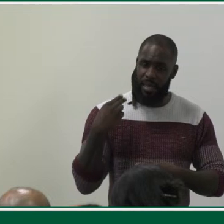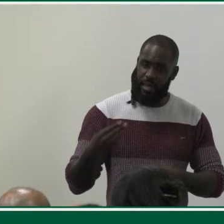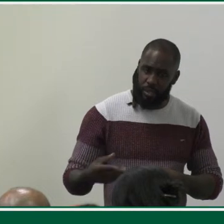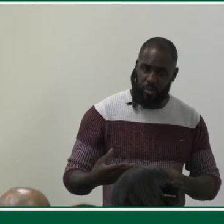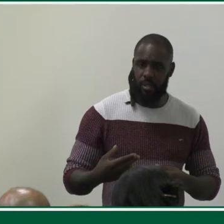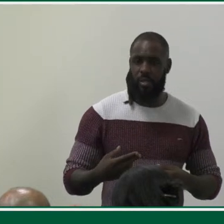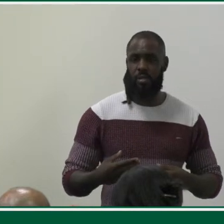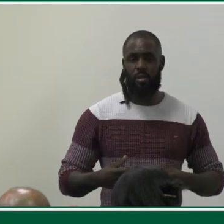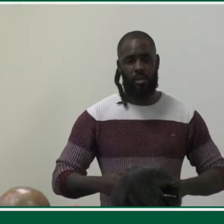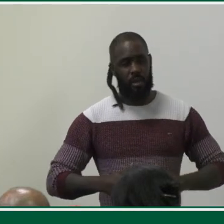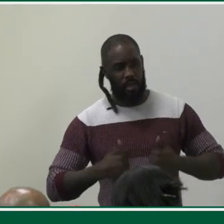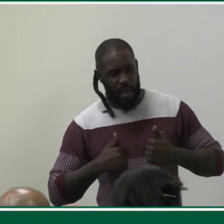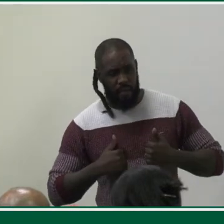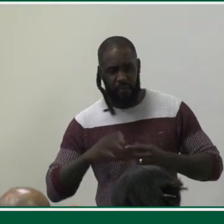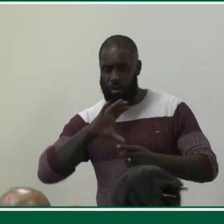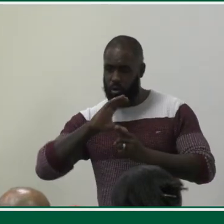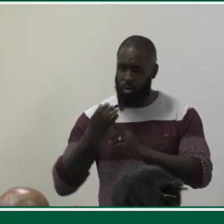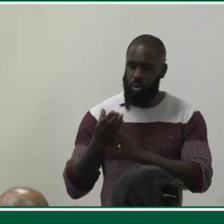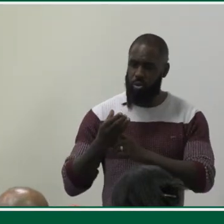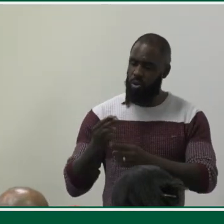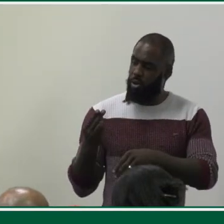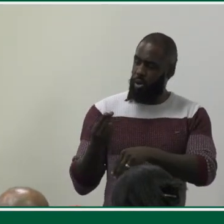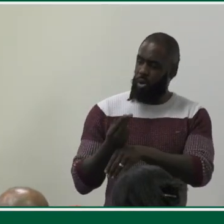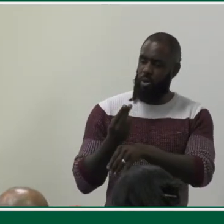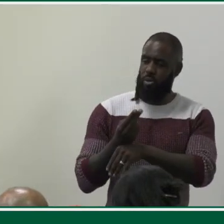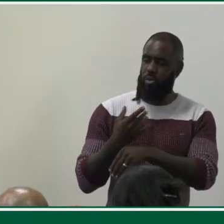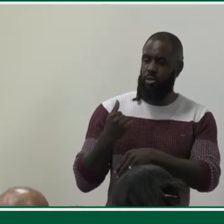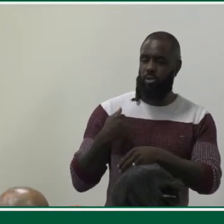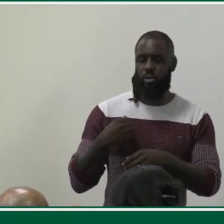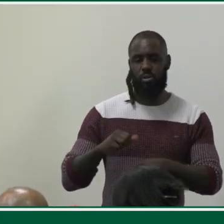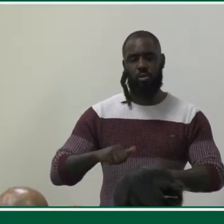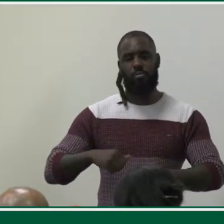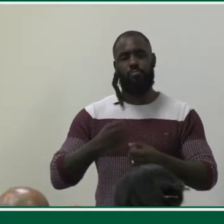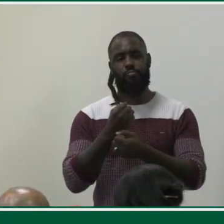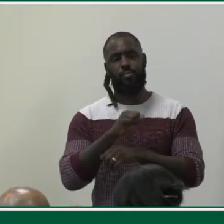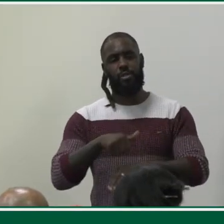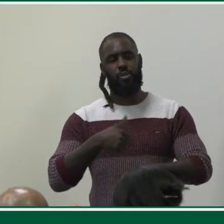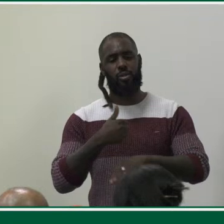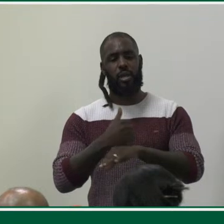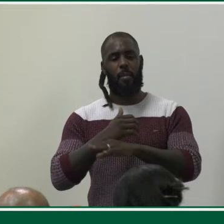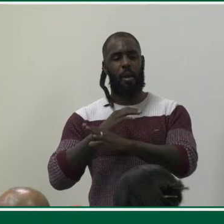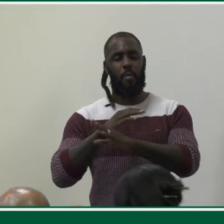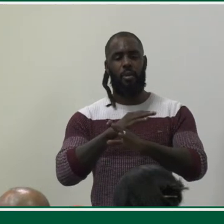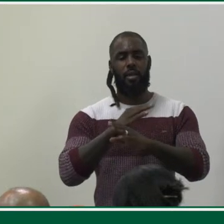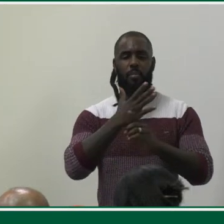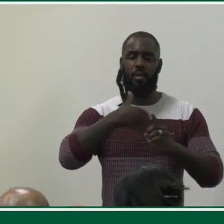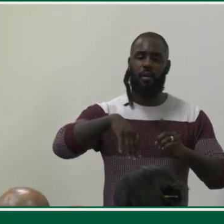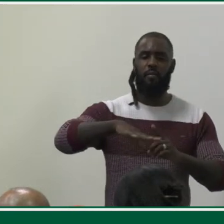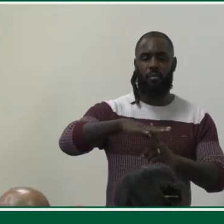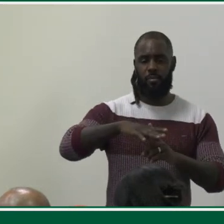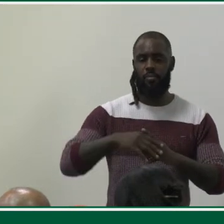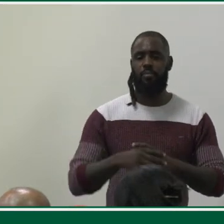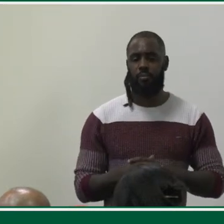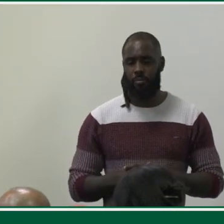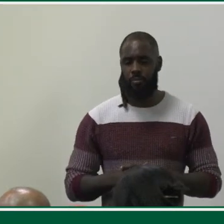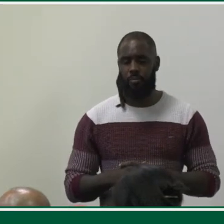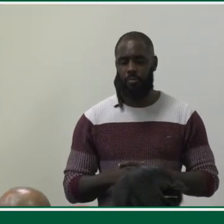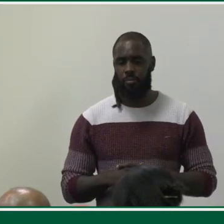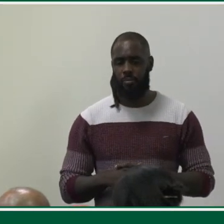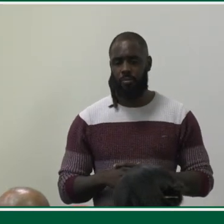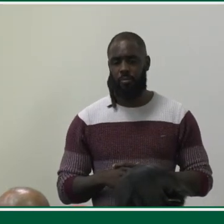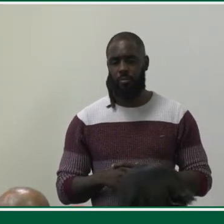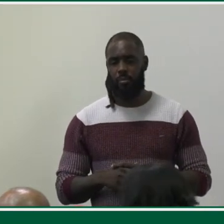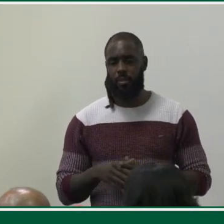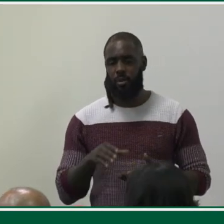Black culture. And to use that as a way to create a protected environment so that students are